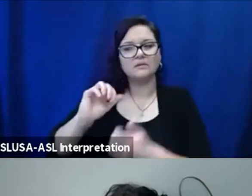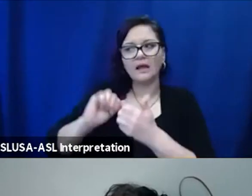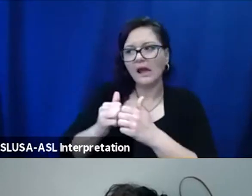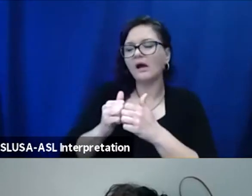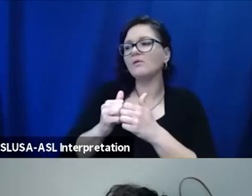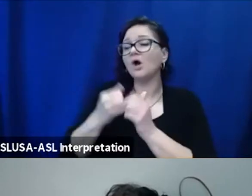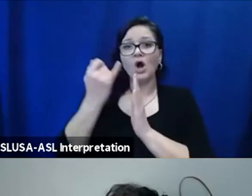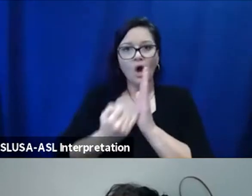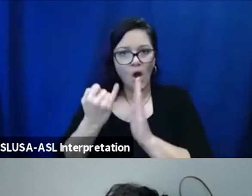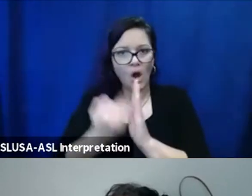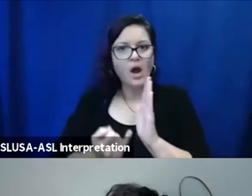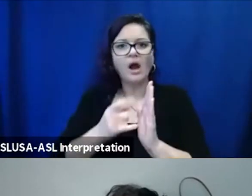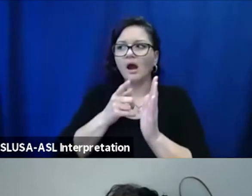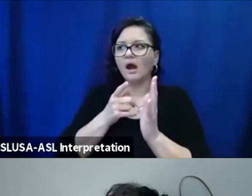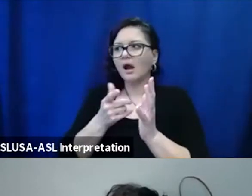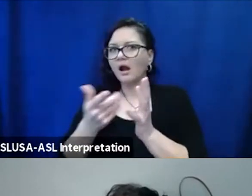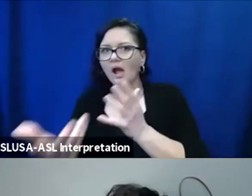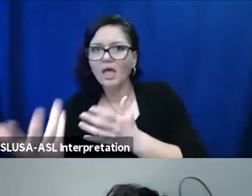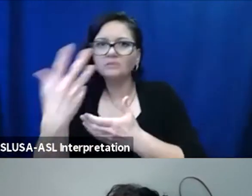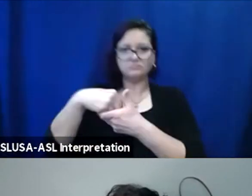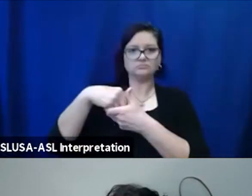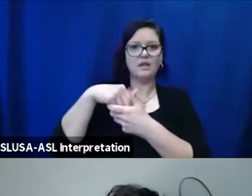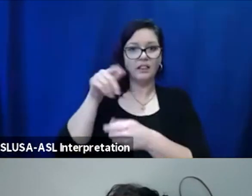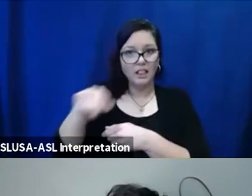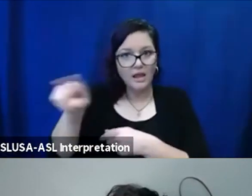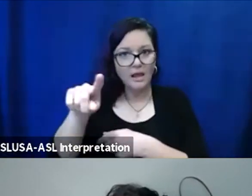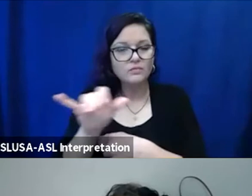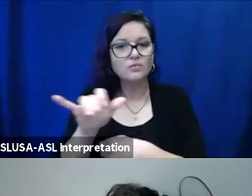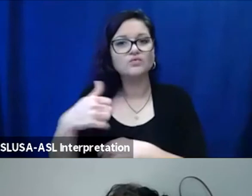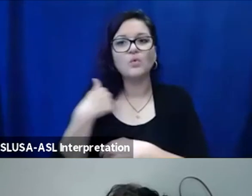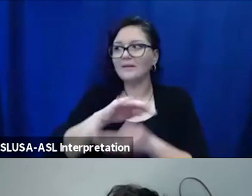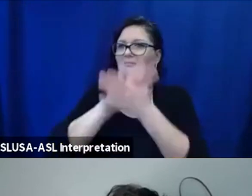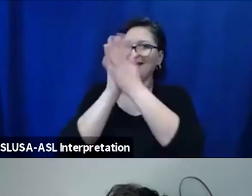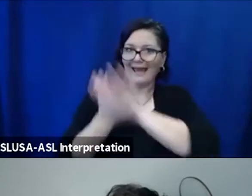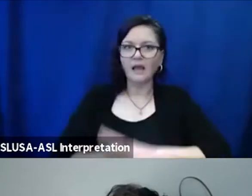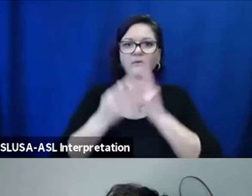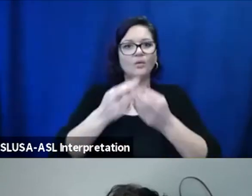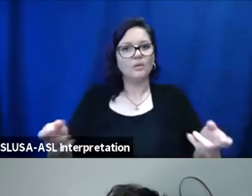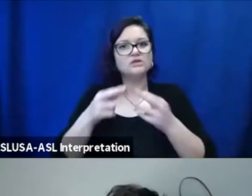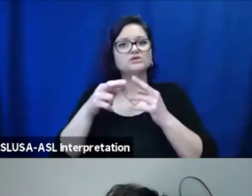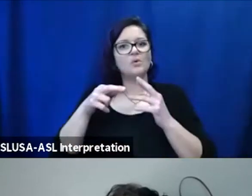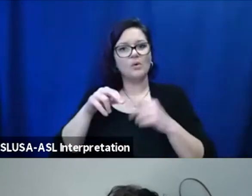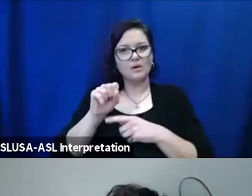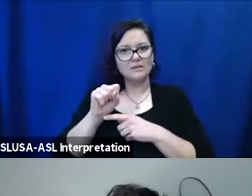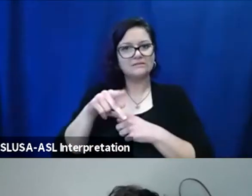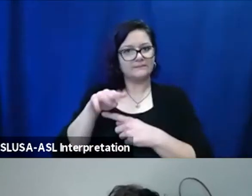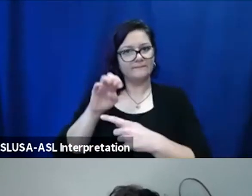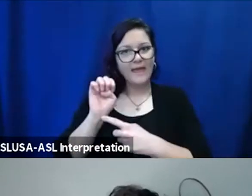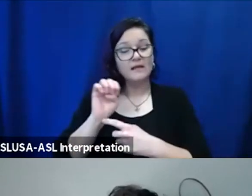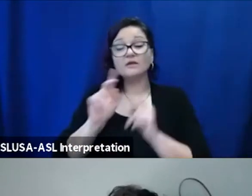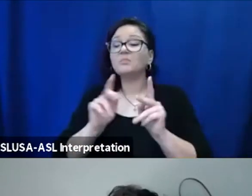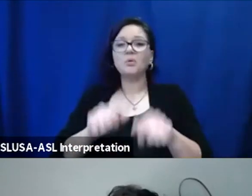how art, engaged them. So we were a real resource space and a place where people could